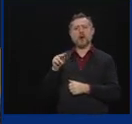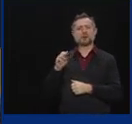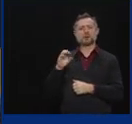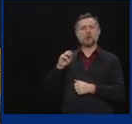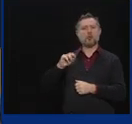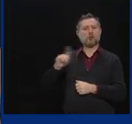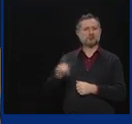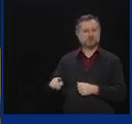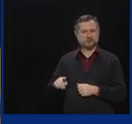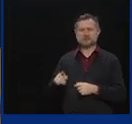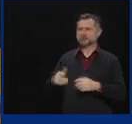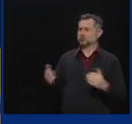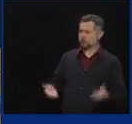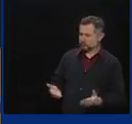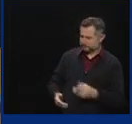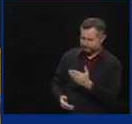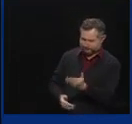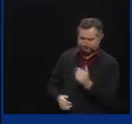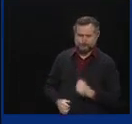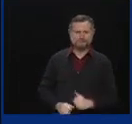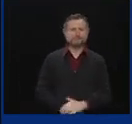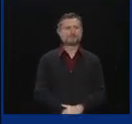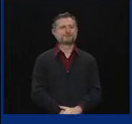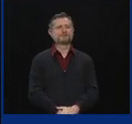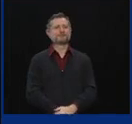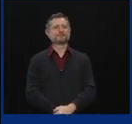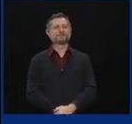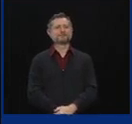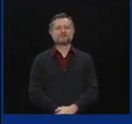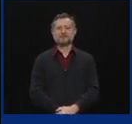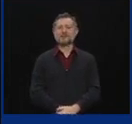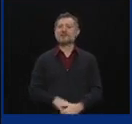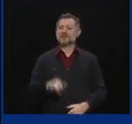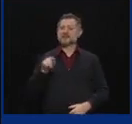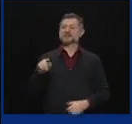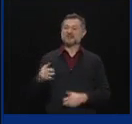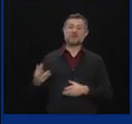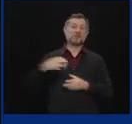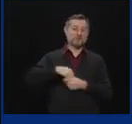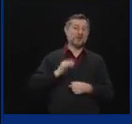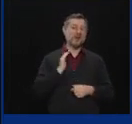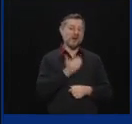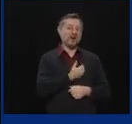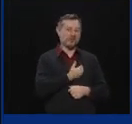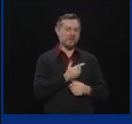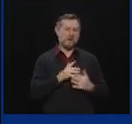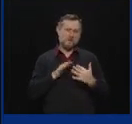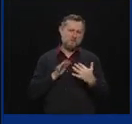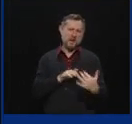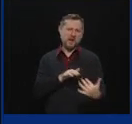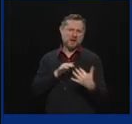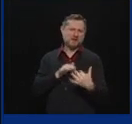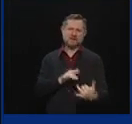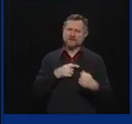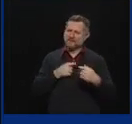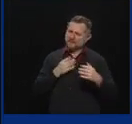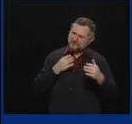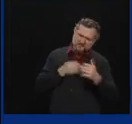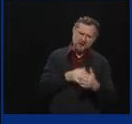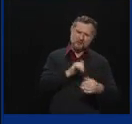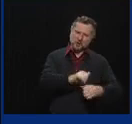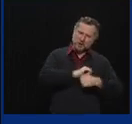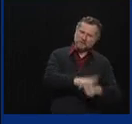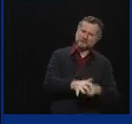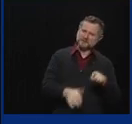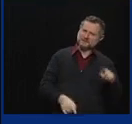And someone who is conscripted into our battle, once again, that foxhole, that big foxhole, once we started talking about the vaccine hub and how we